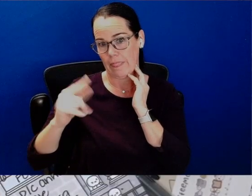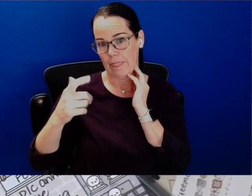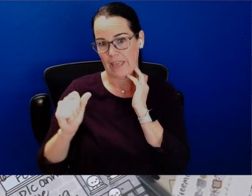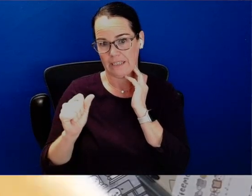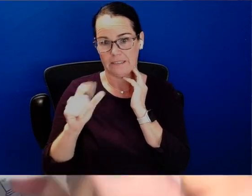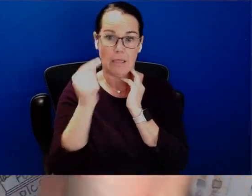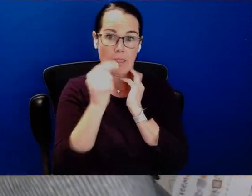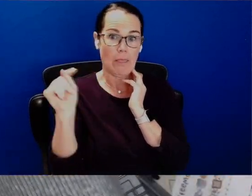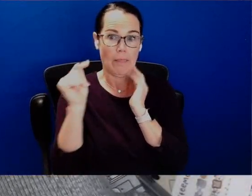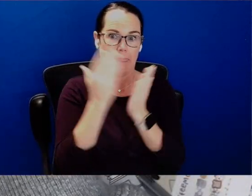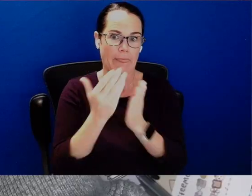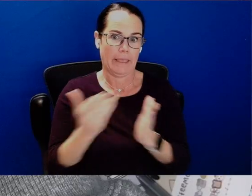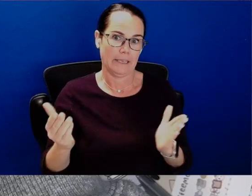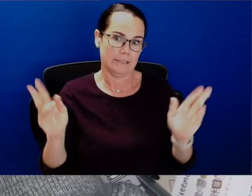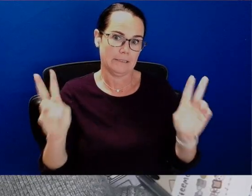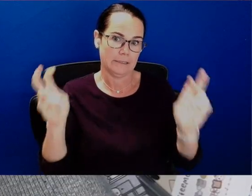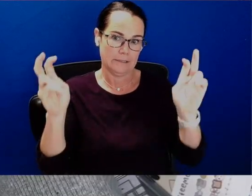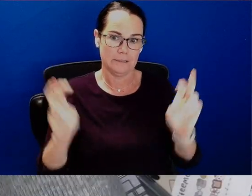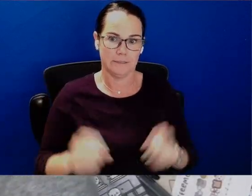1,